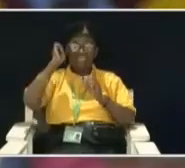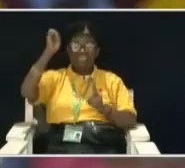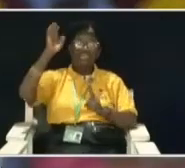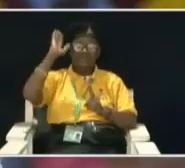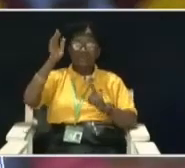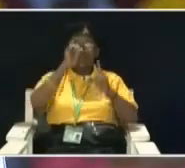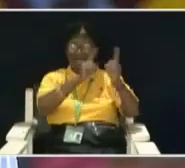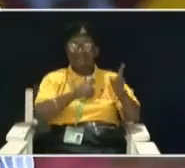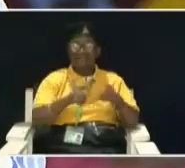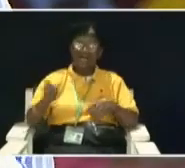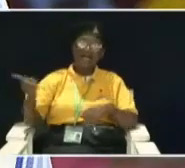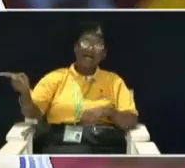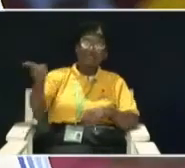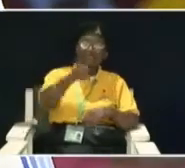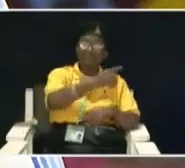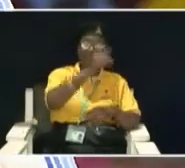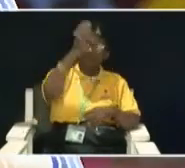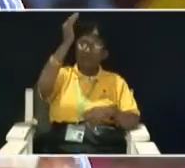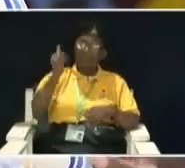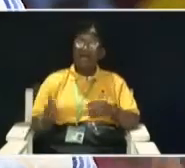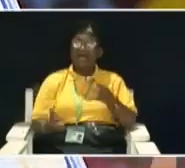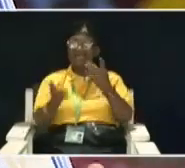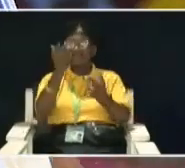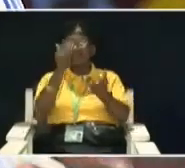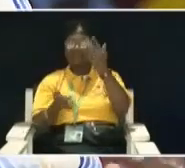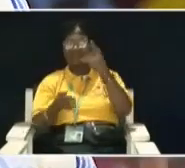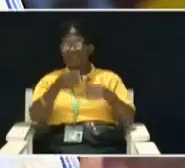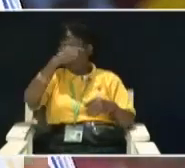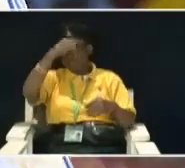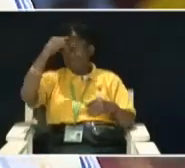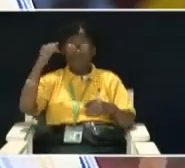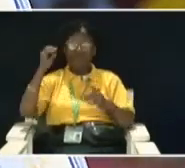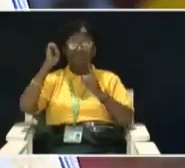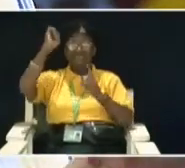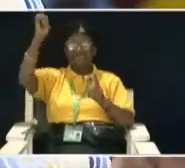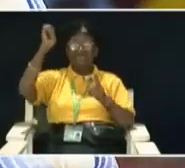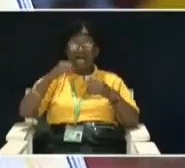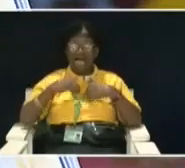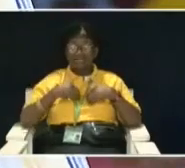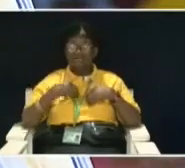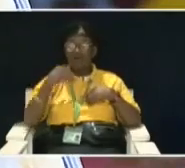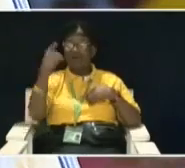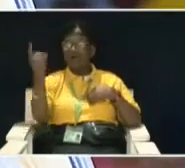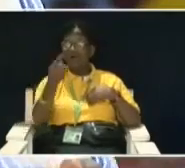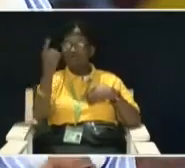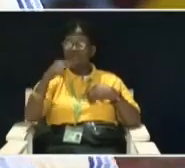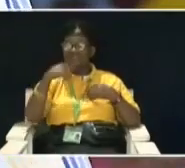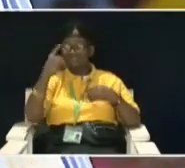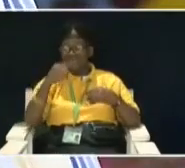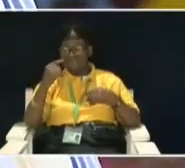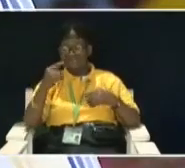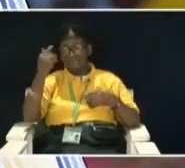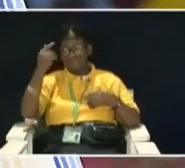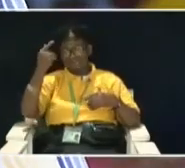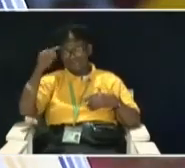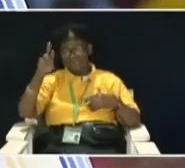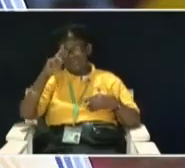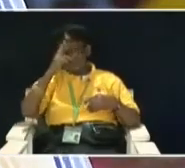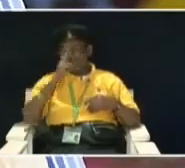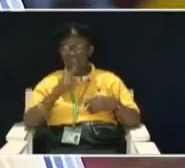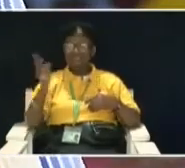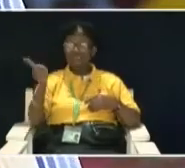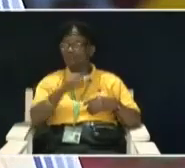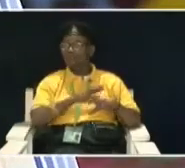You see, because he had always said that the reason you don't get results is because you fail to pray.